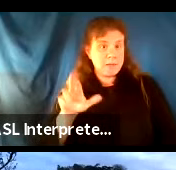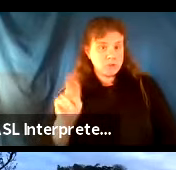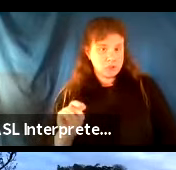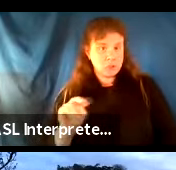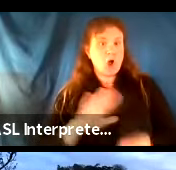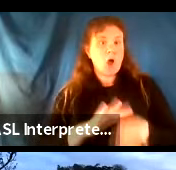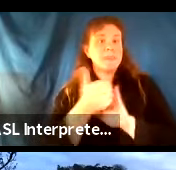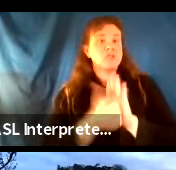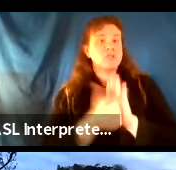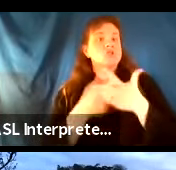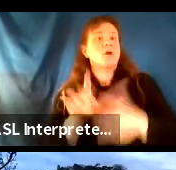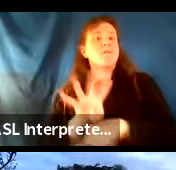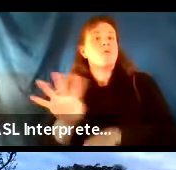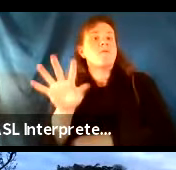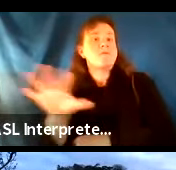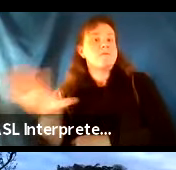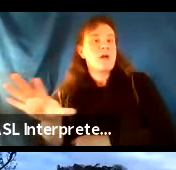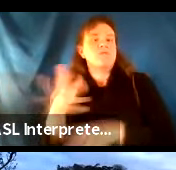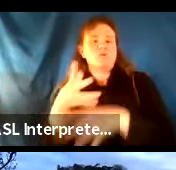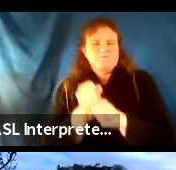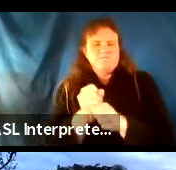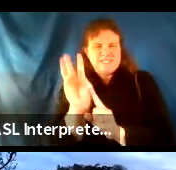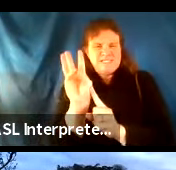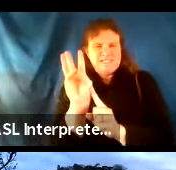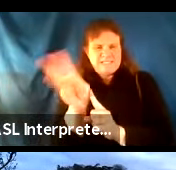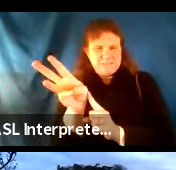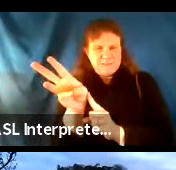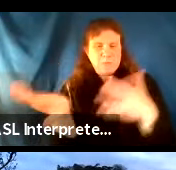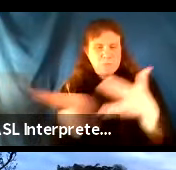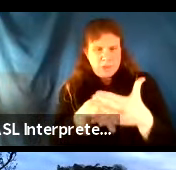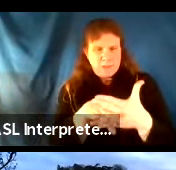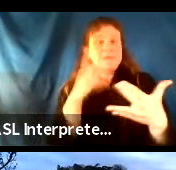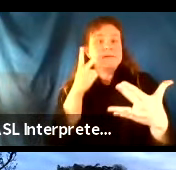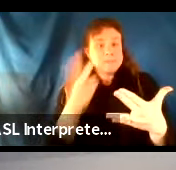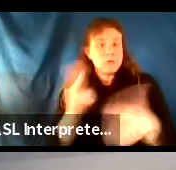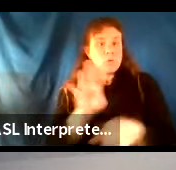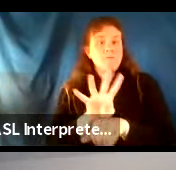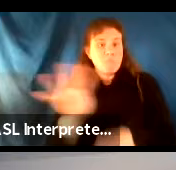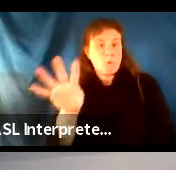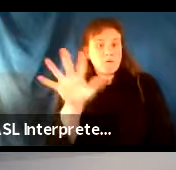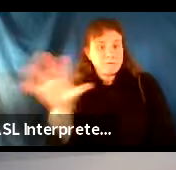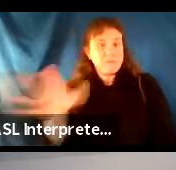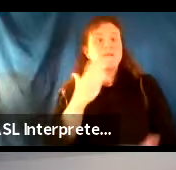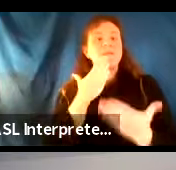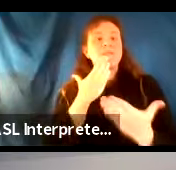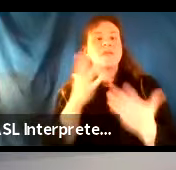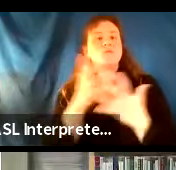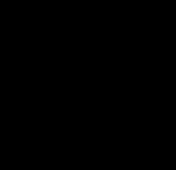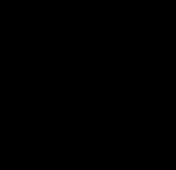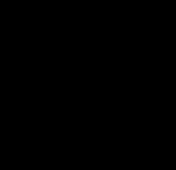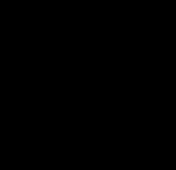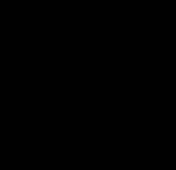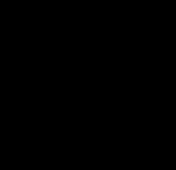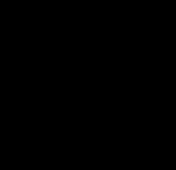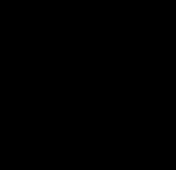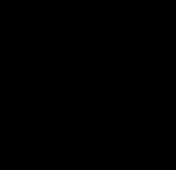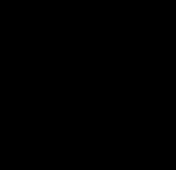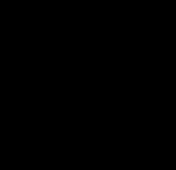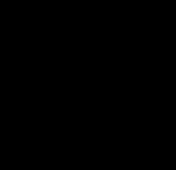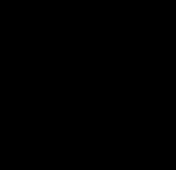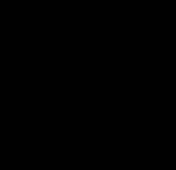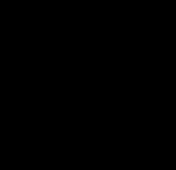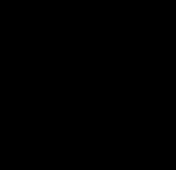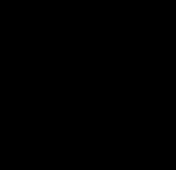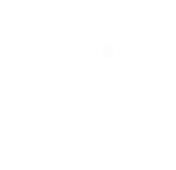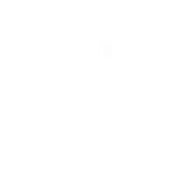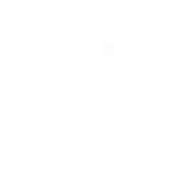4:55. So it'll be a 6-minute break and we will see you all at 4:55. Thank you so much. Perfect.